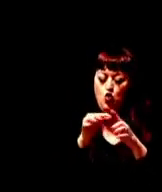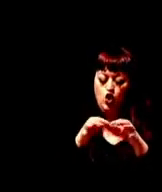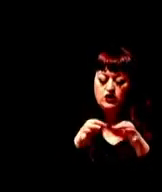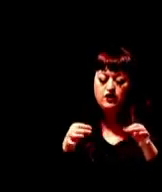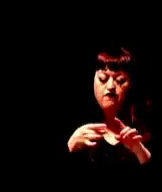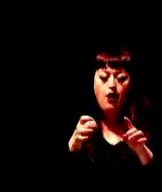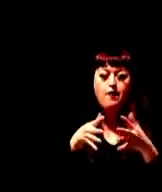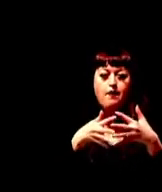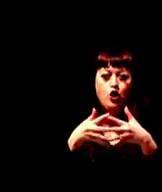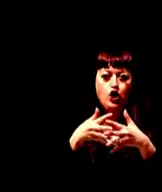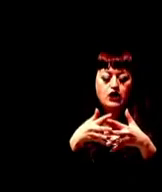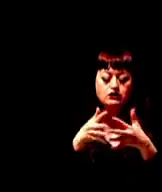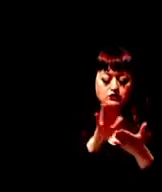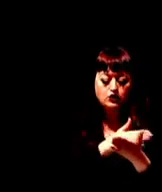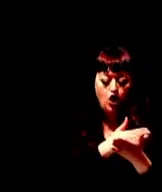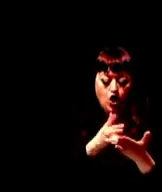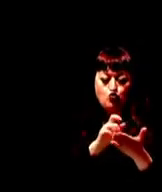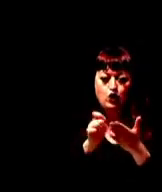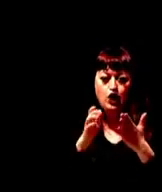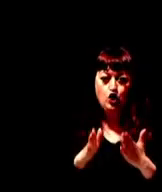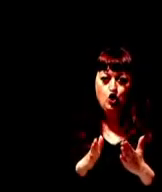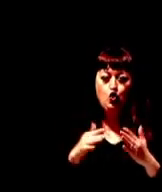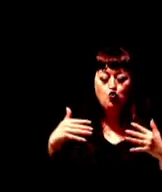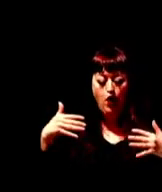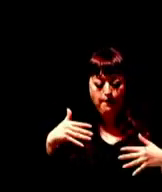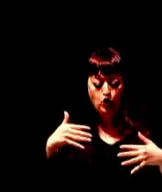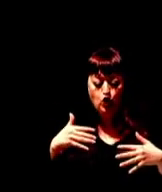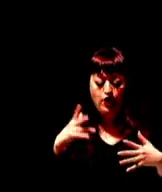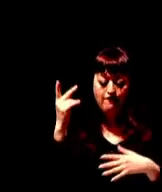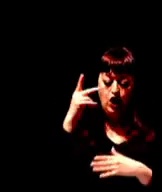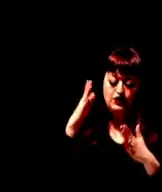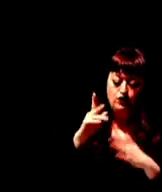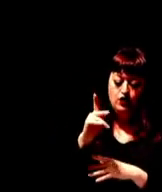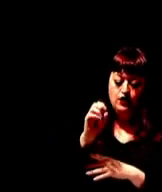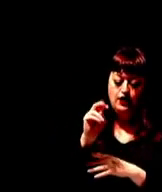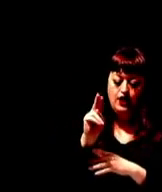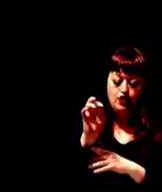songwriter, rapper, producer, and philosopher Kendrick Lamar.